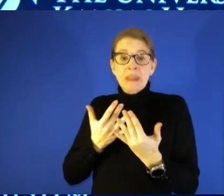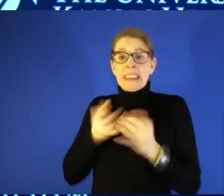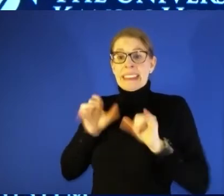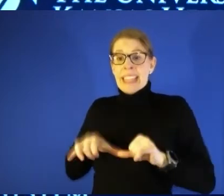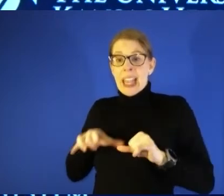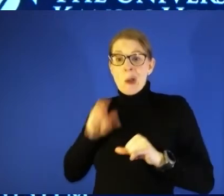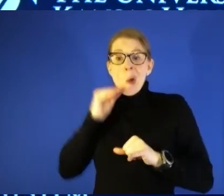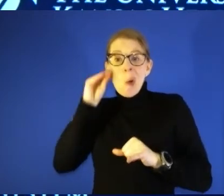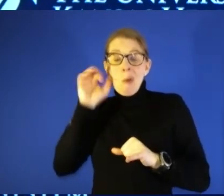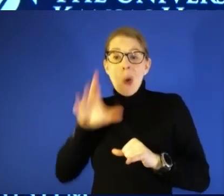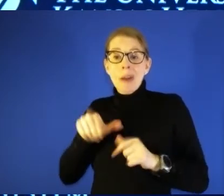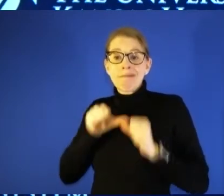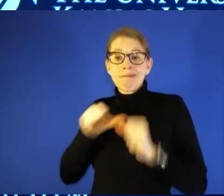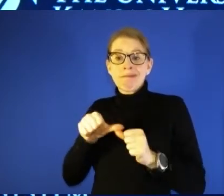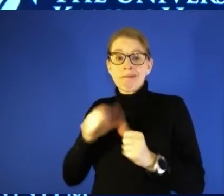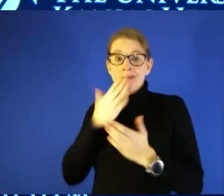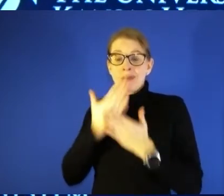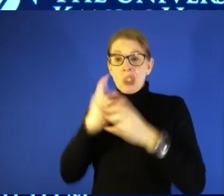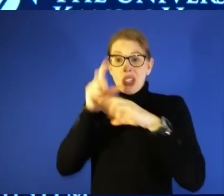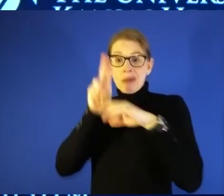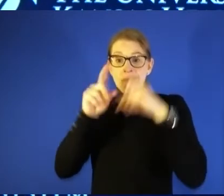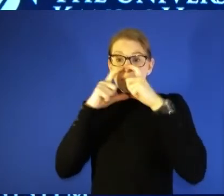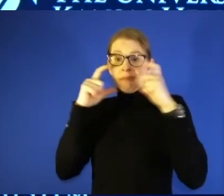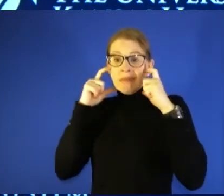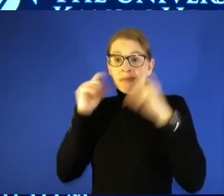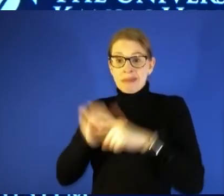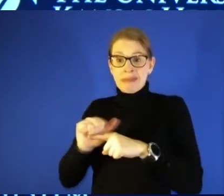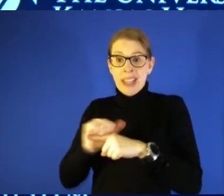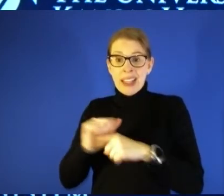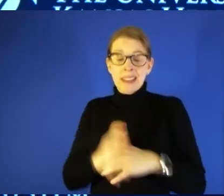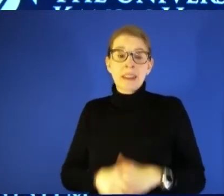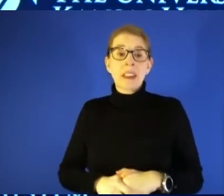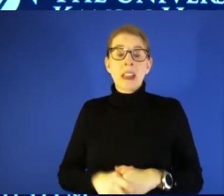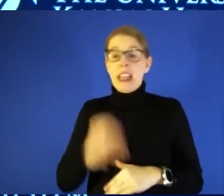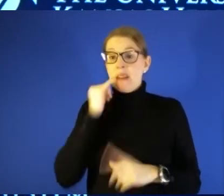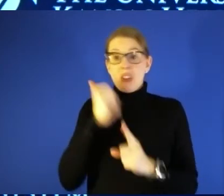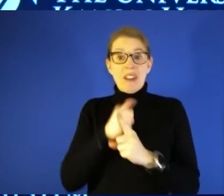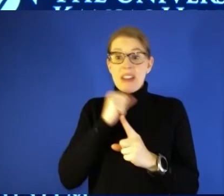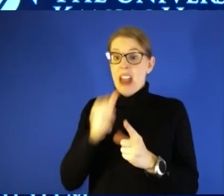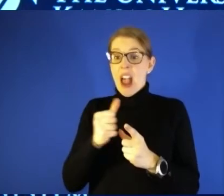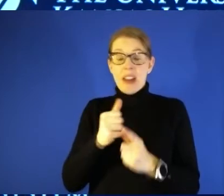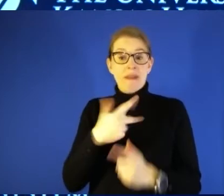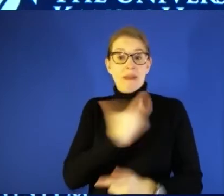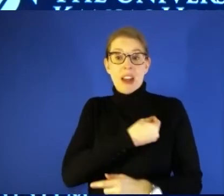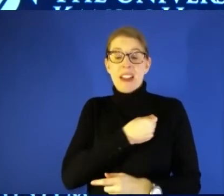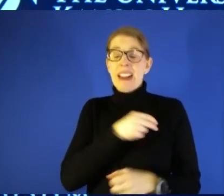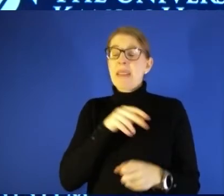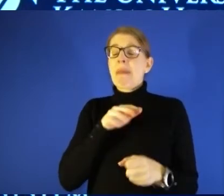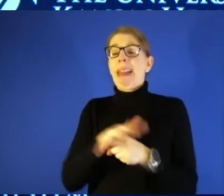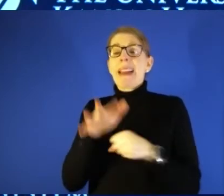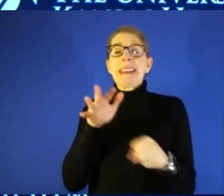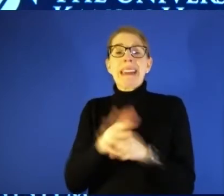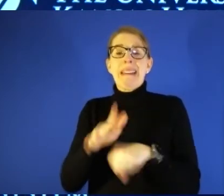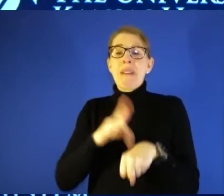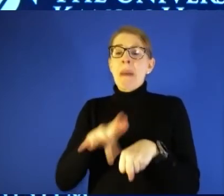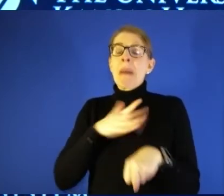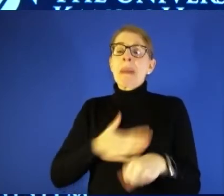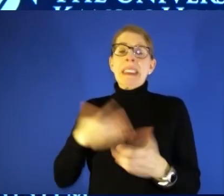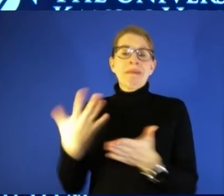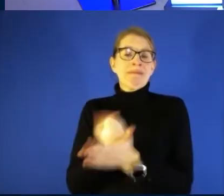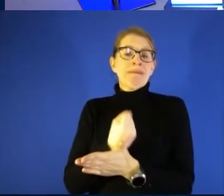just continue to have really, really good masking practices. And if you aren't vaccinated, there is plenty out there, so go ahead and get signed up for